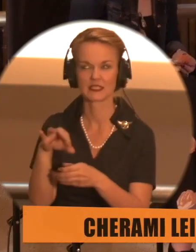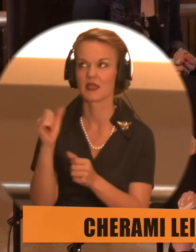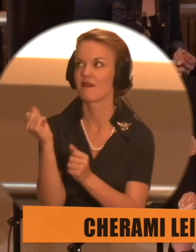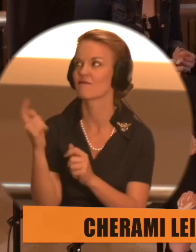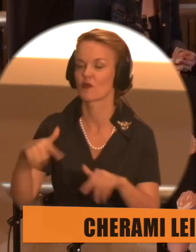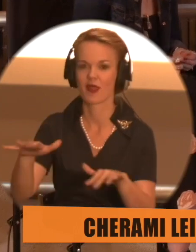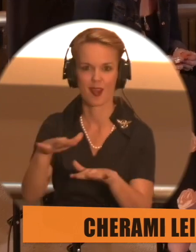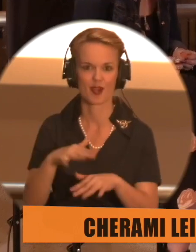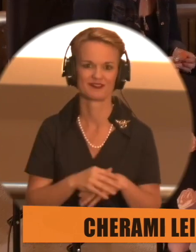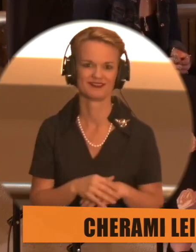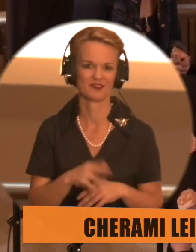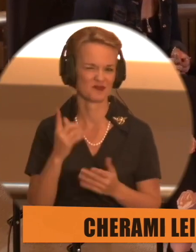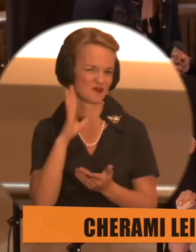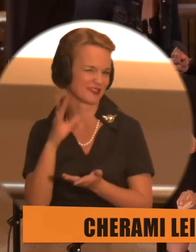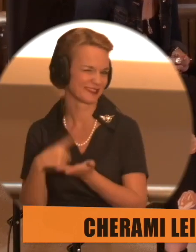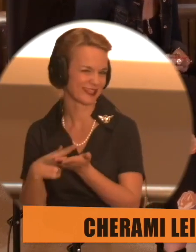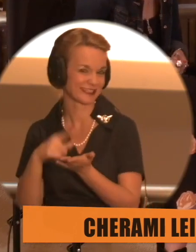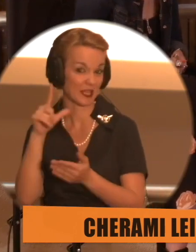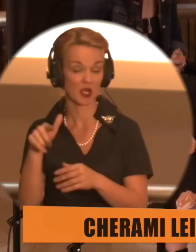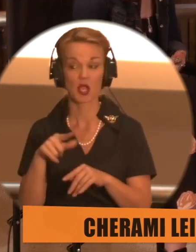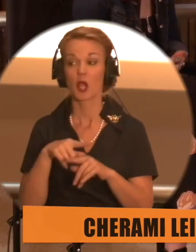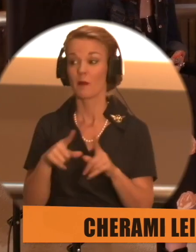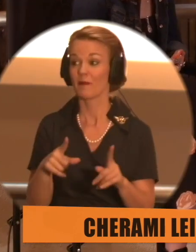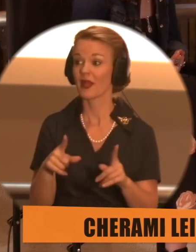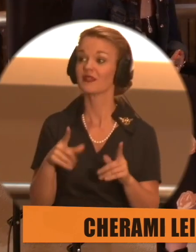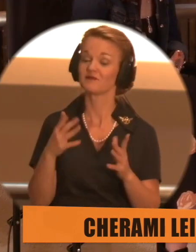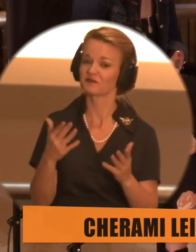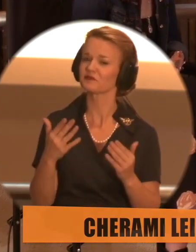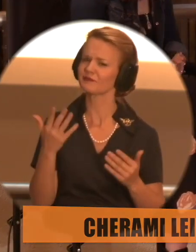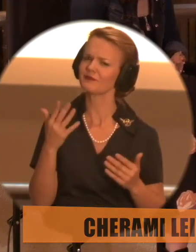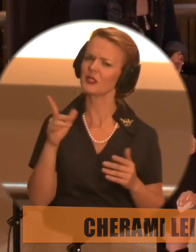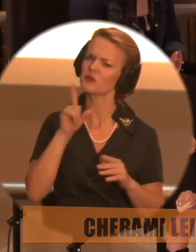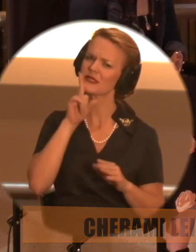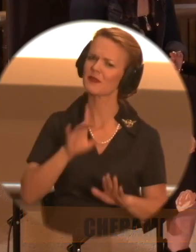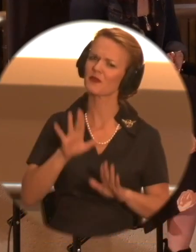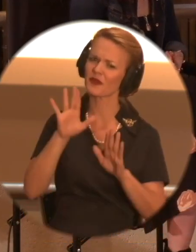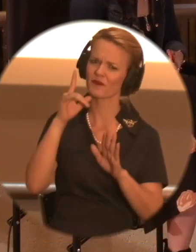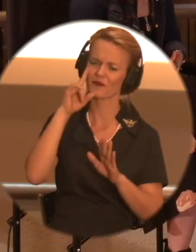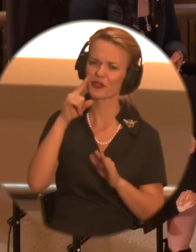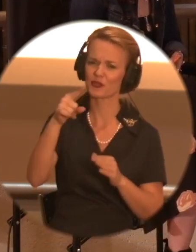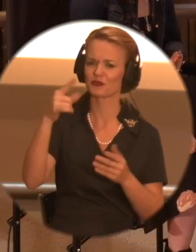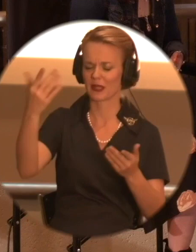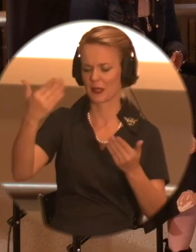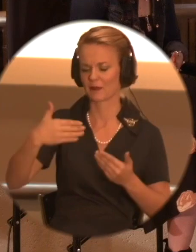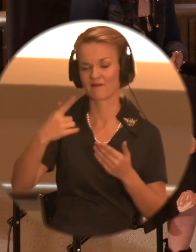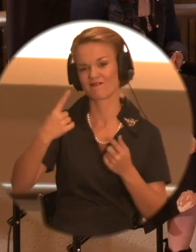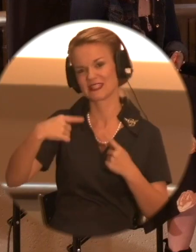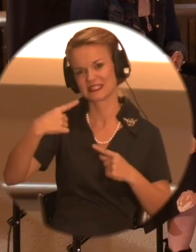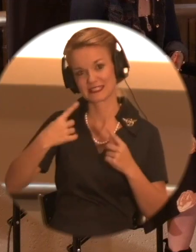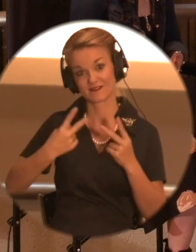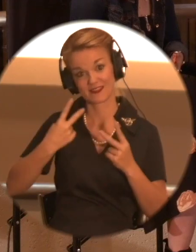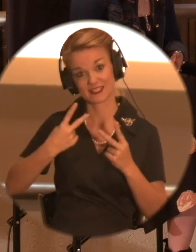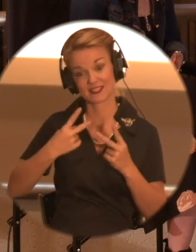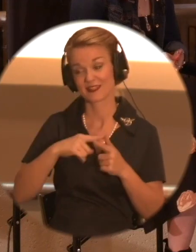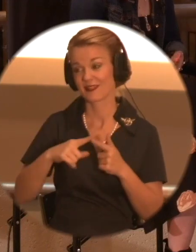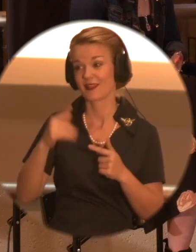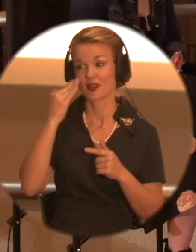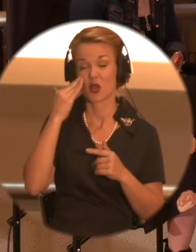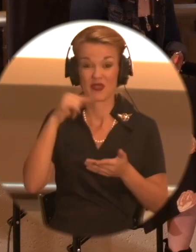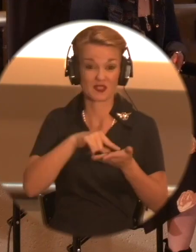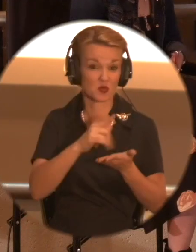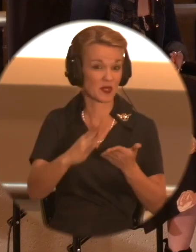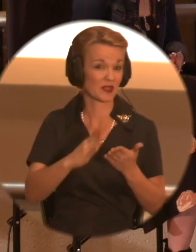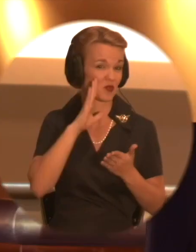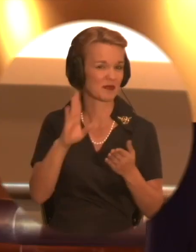that. Yes, so all right. I won't keep you any longer. Thank you so much. you. This has been great. Thank you. And I know that you're gonna have a huge busy weekend with all of your crew. And get out